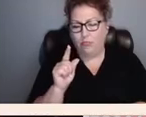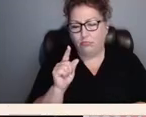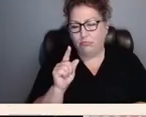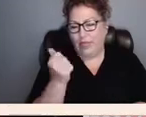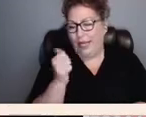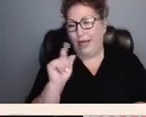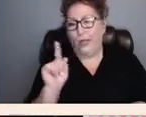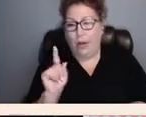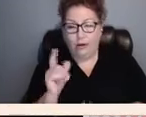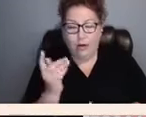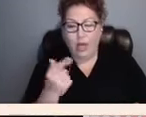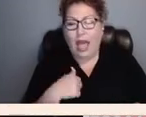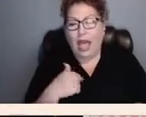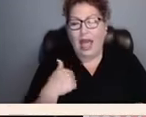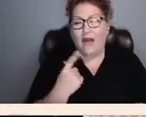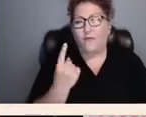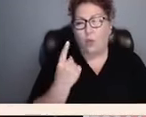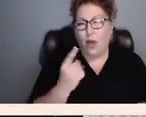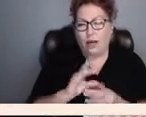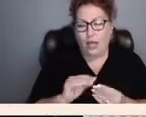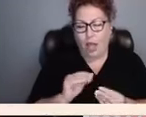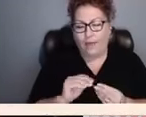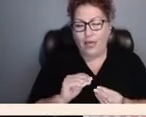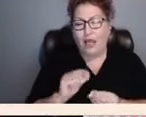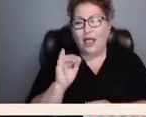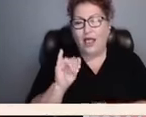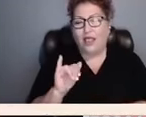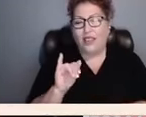have one comment, which is